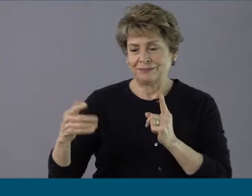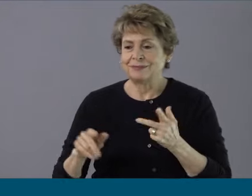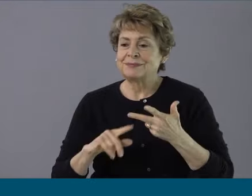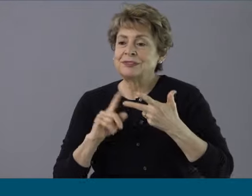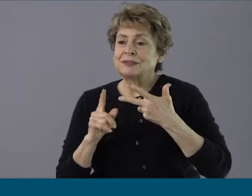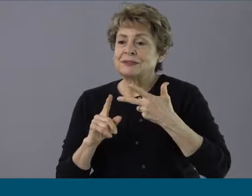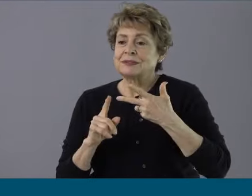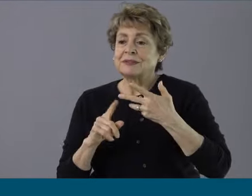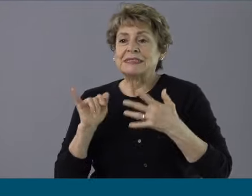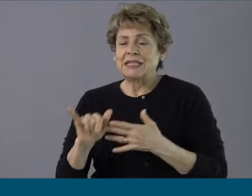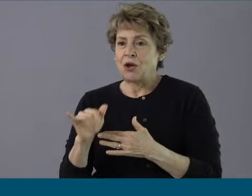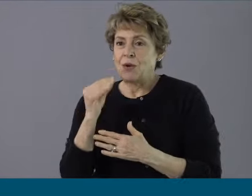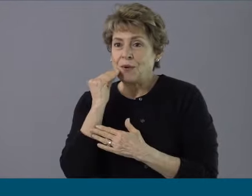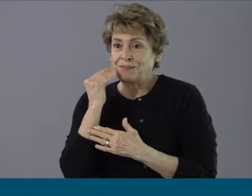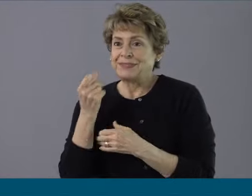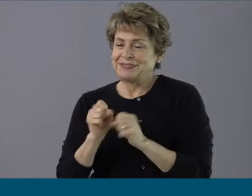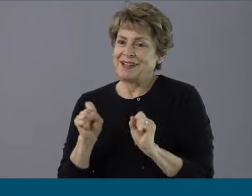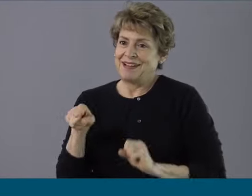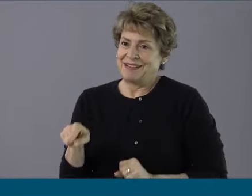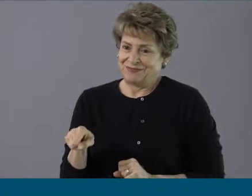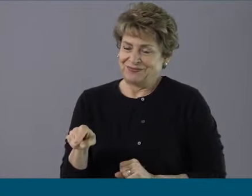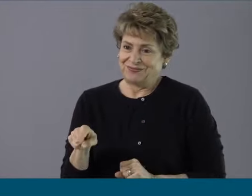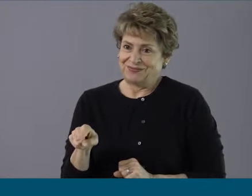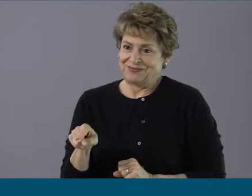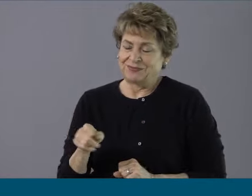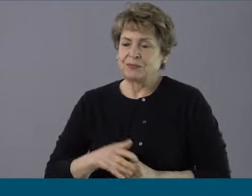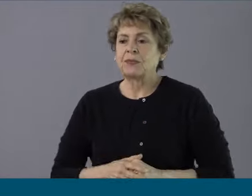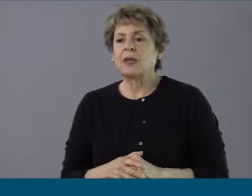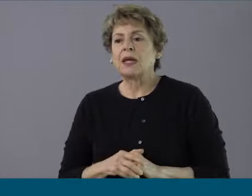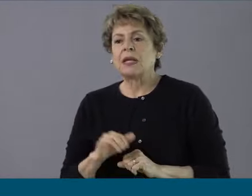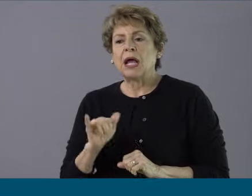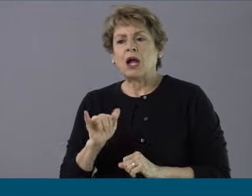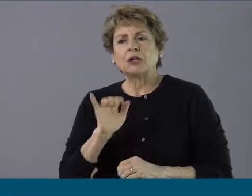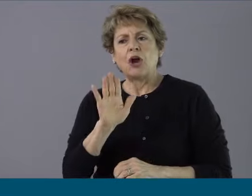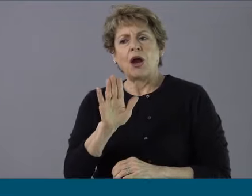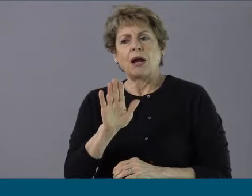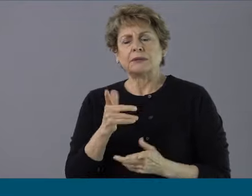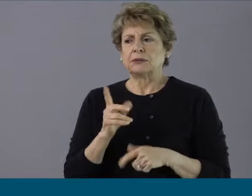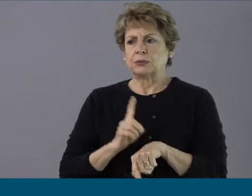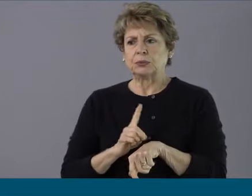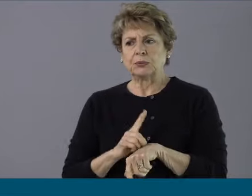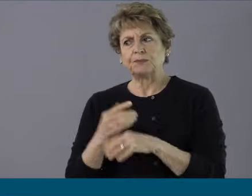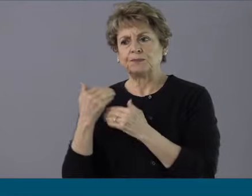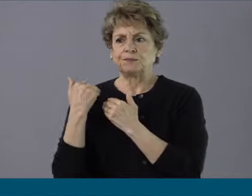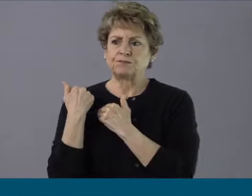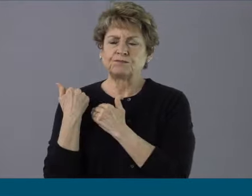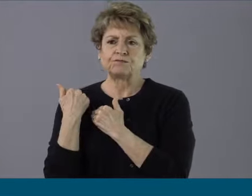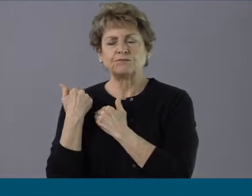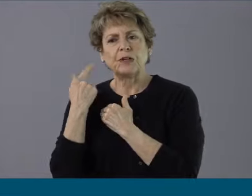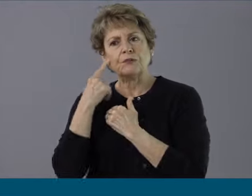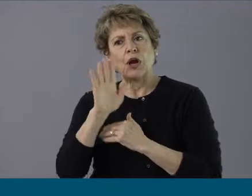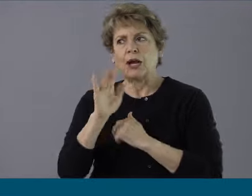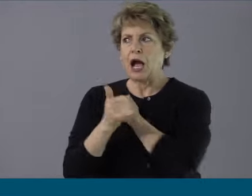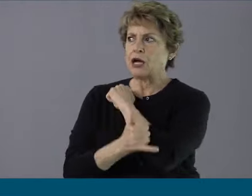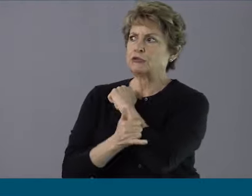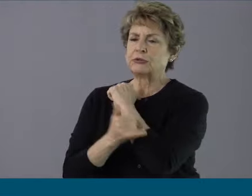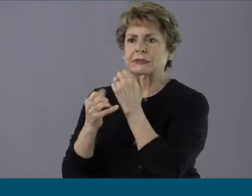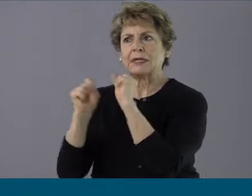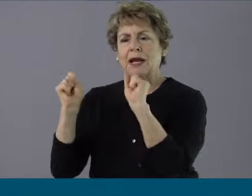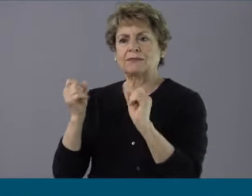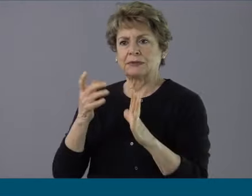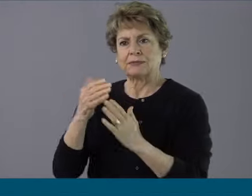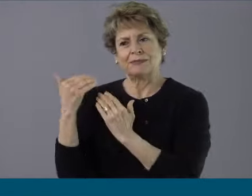will help us reduce the spread of this virus. You will protect people and livelihoods, and you